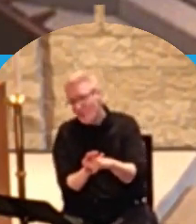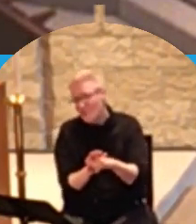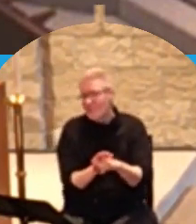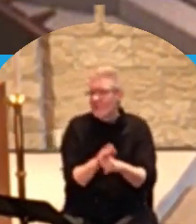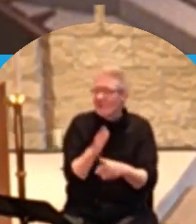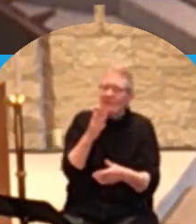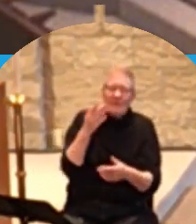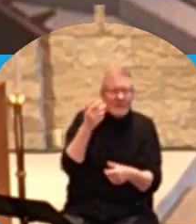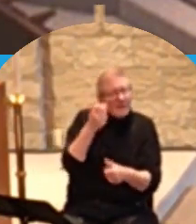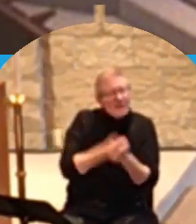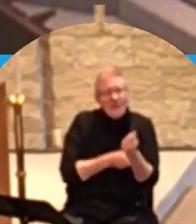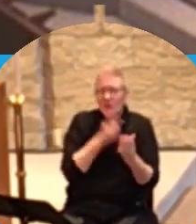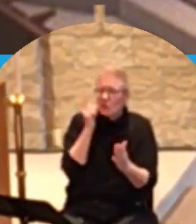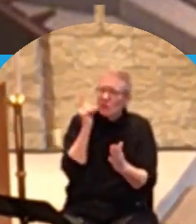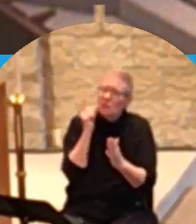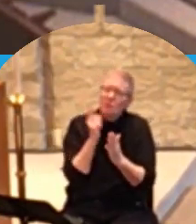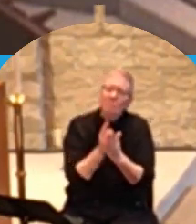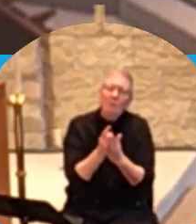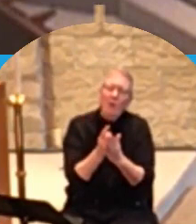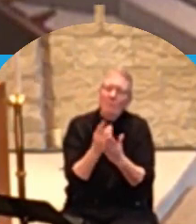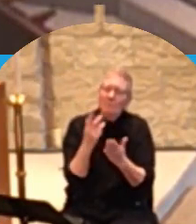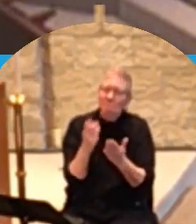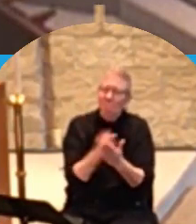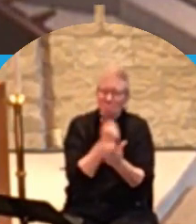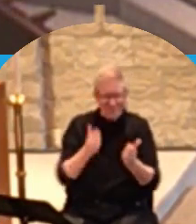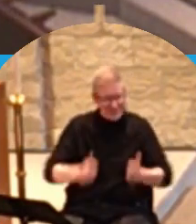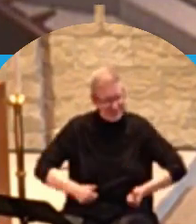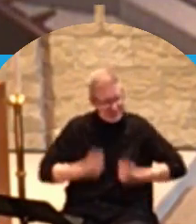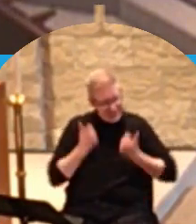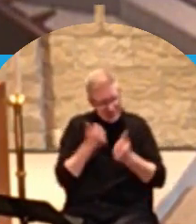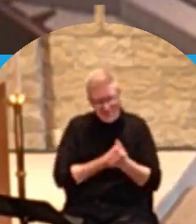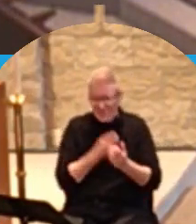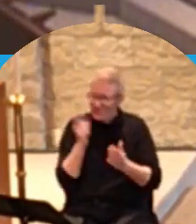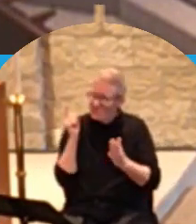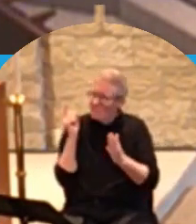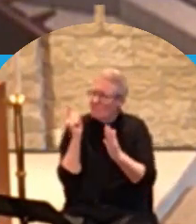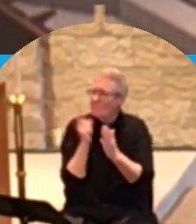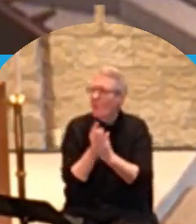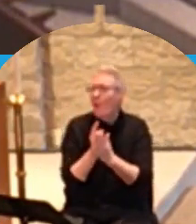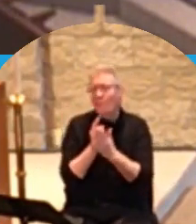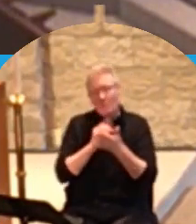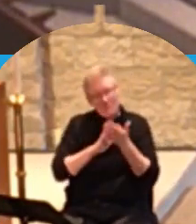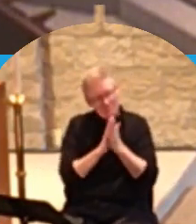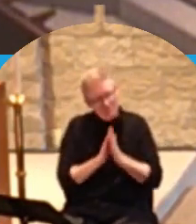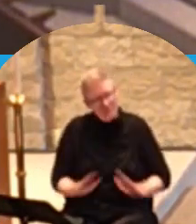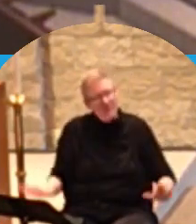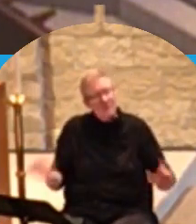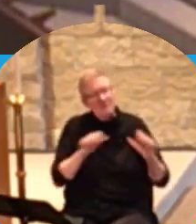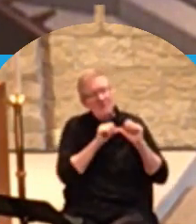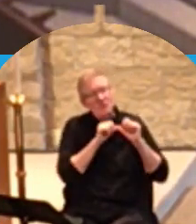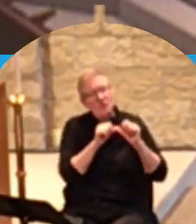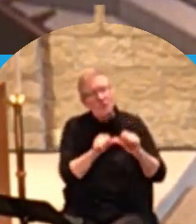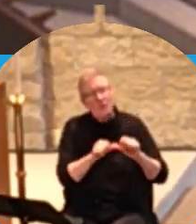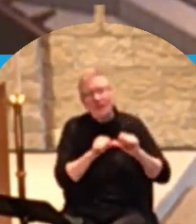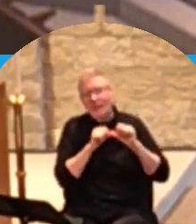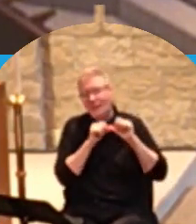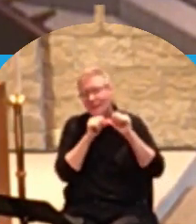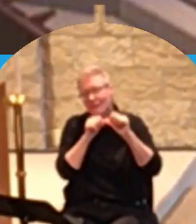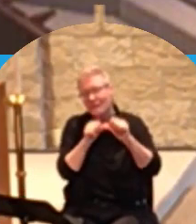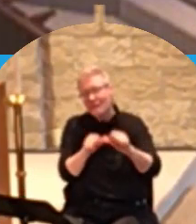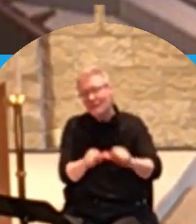To take each moment, live each moment in peace,